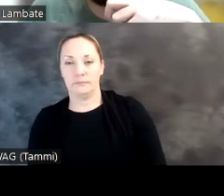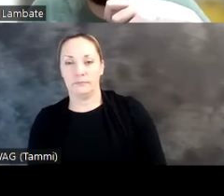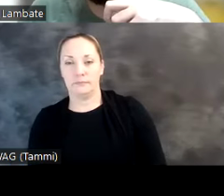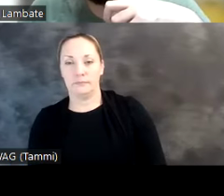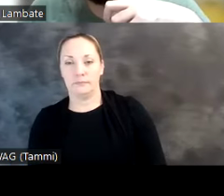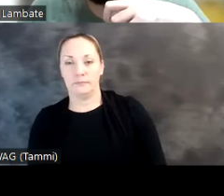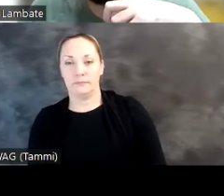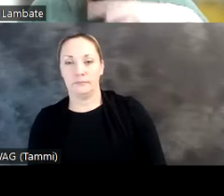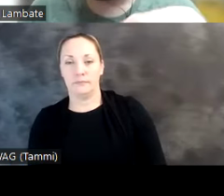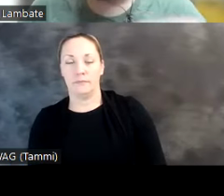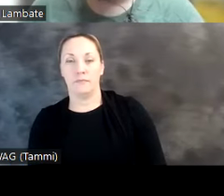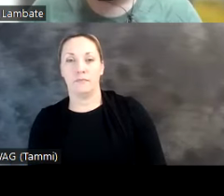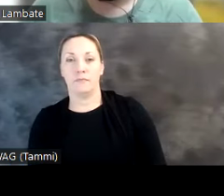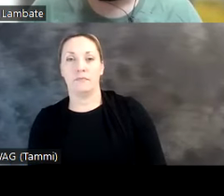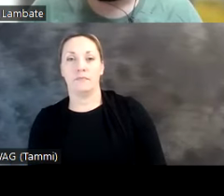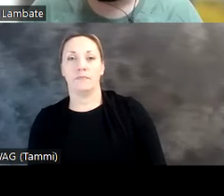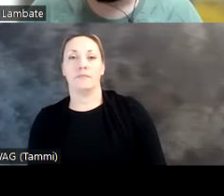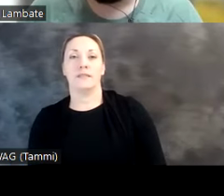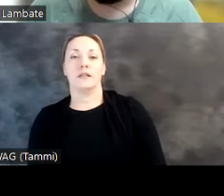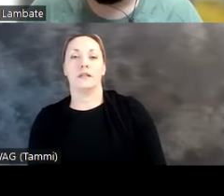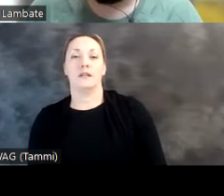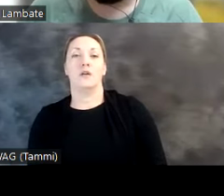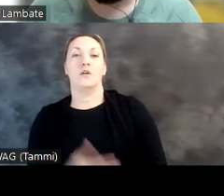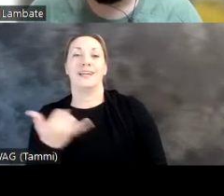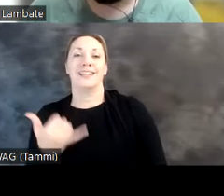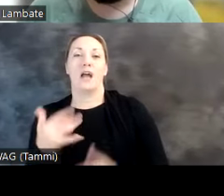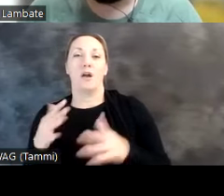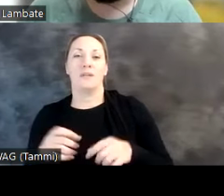go ahead and take over screen